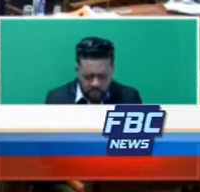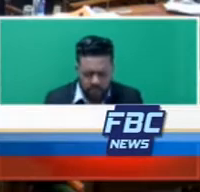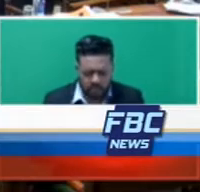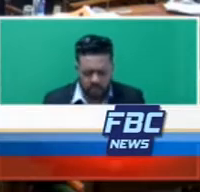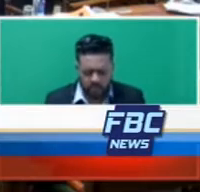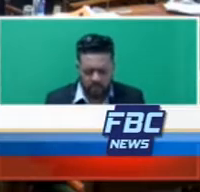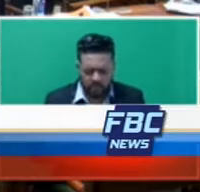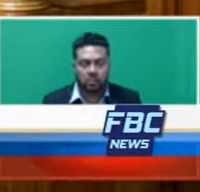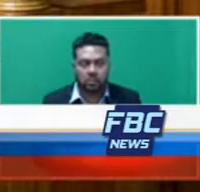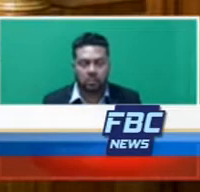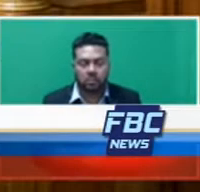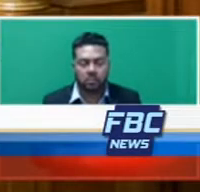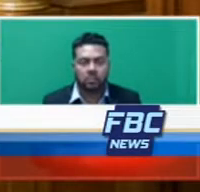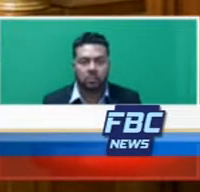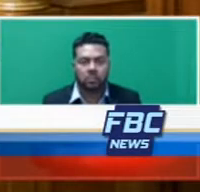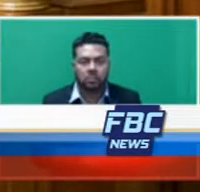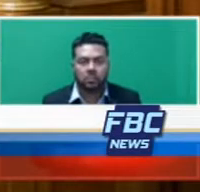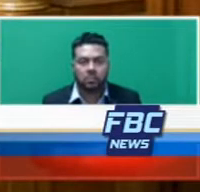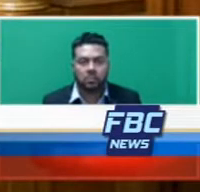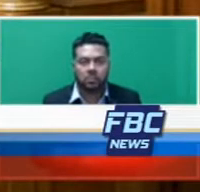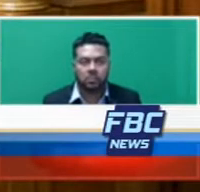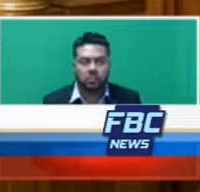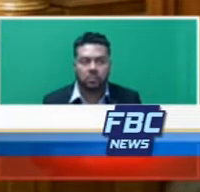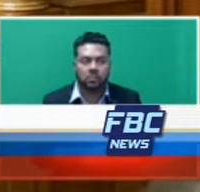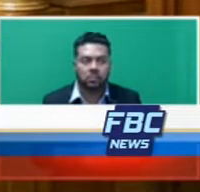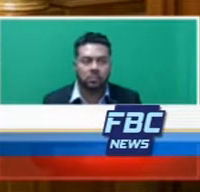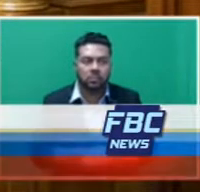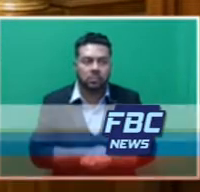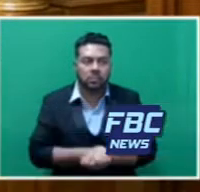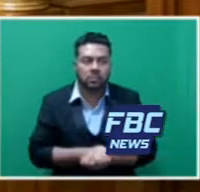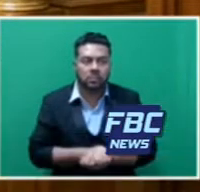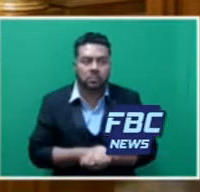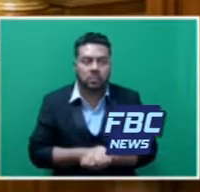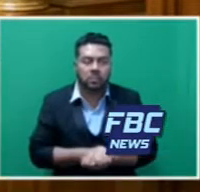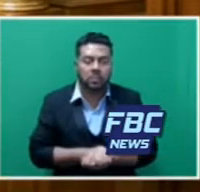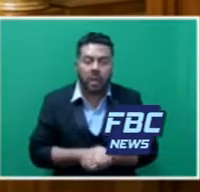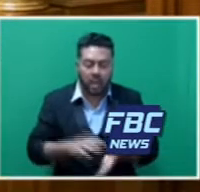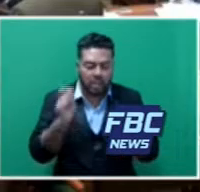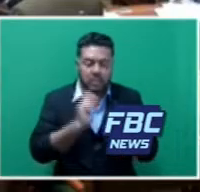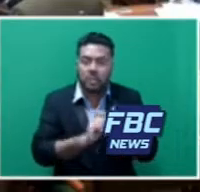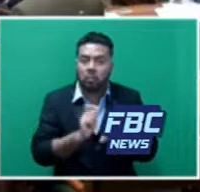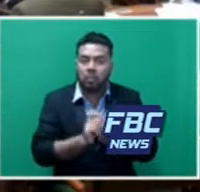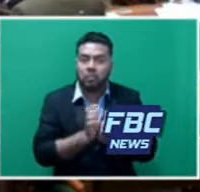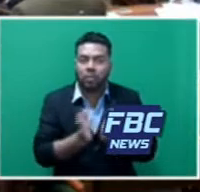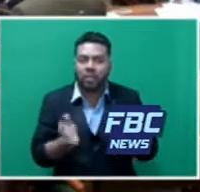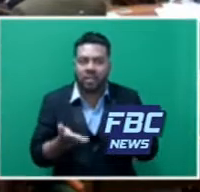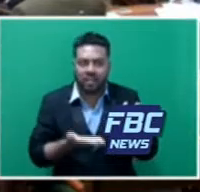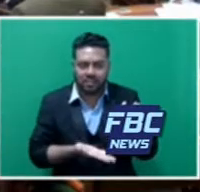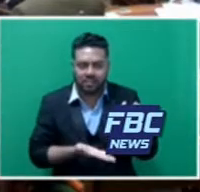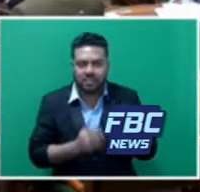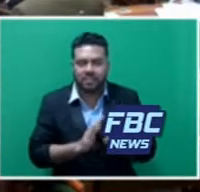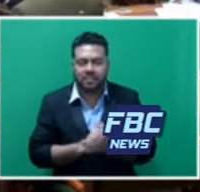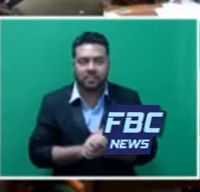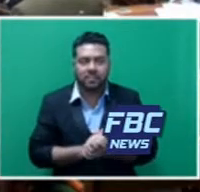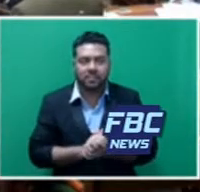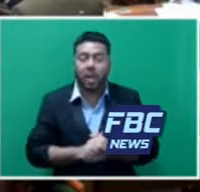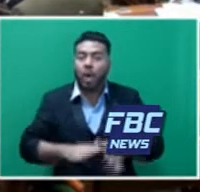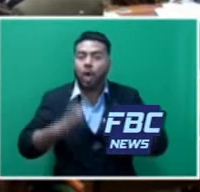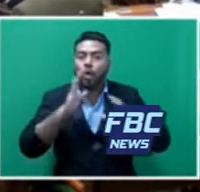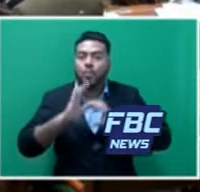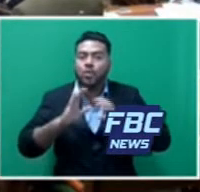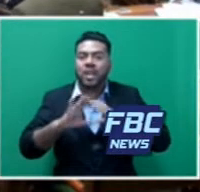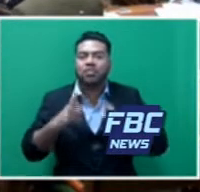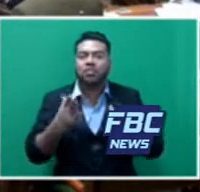diabetes. Speaker of Parliament Ratepeli Nailatikau said the urgent question submitted by the MP is disallowed. The